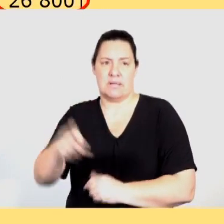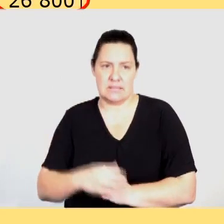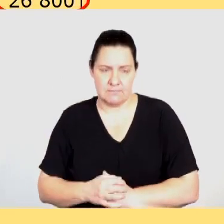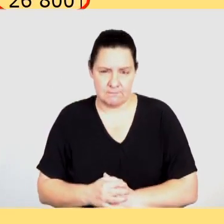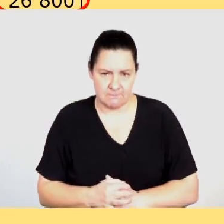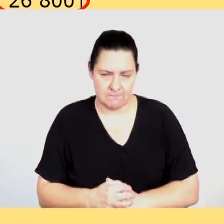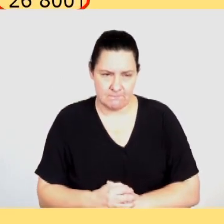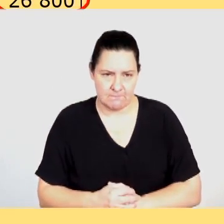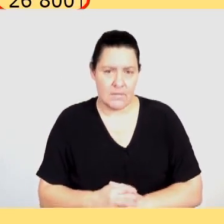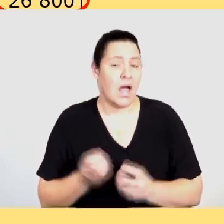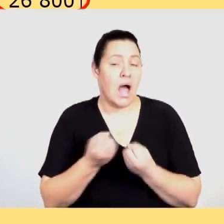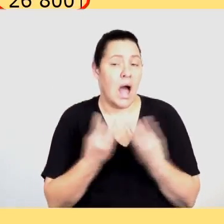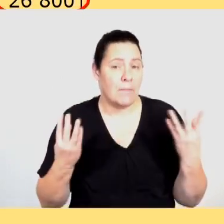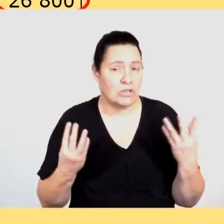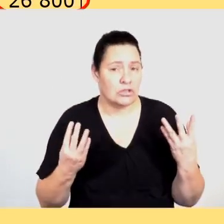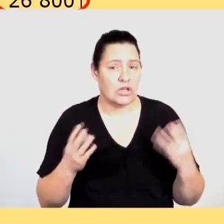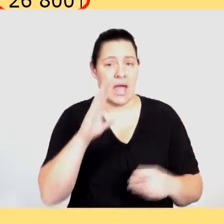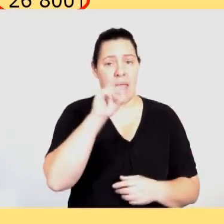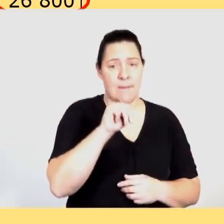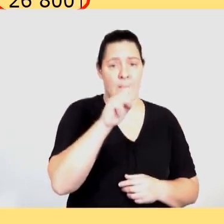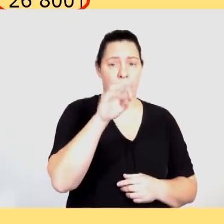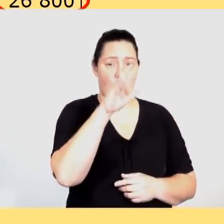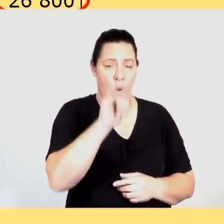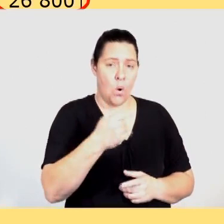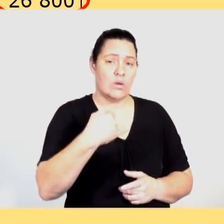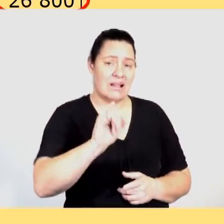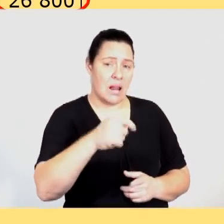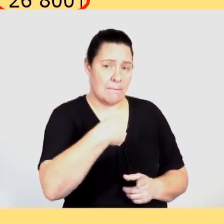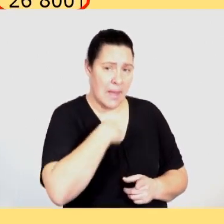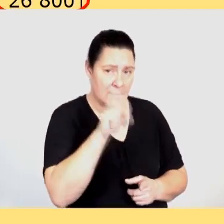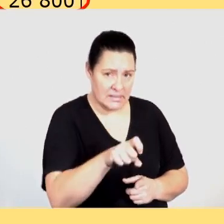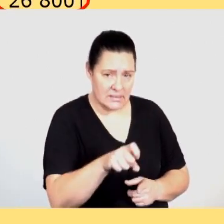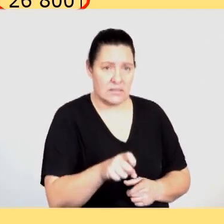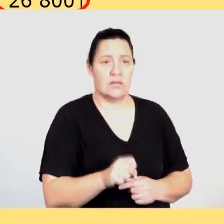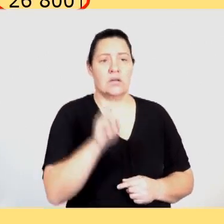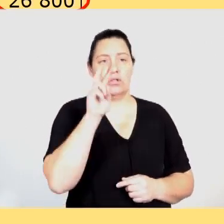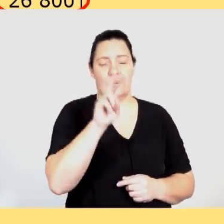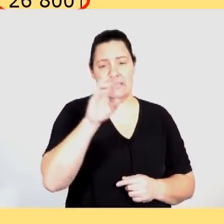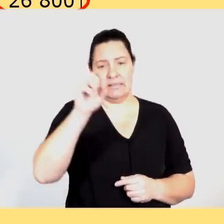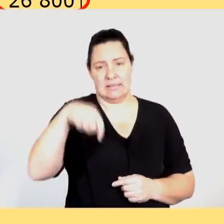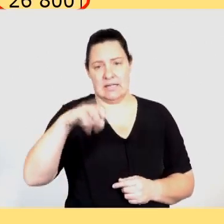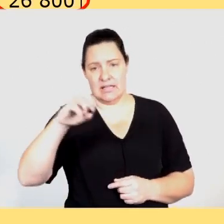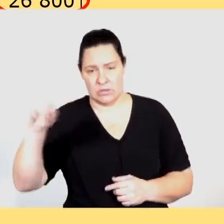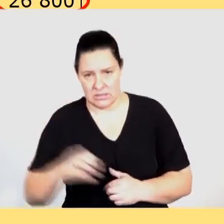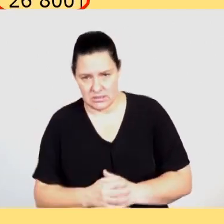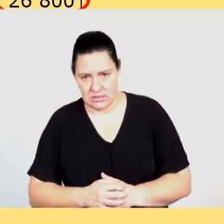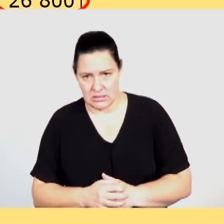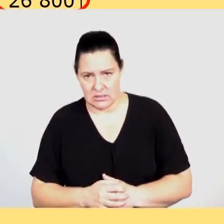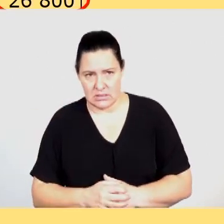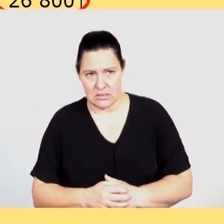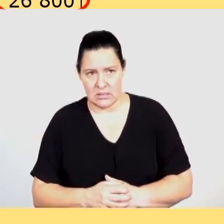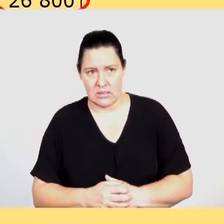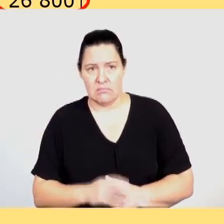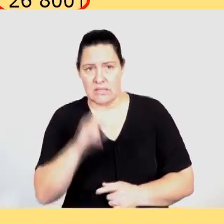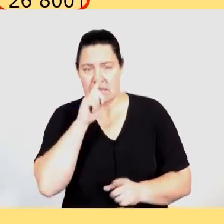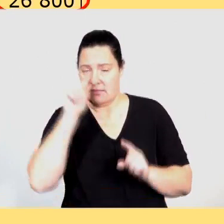There is our debtors list. How much is M. Moyo owing? There it is, the 20,000.